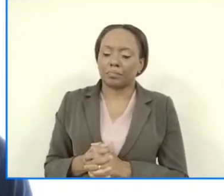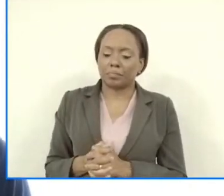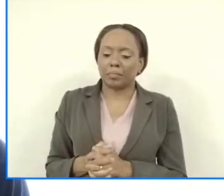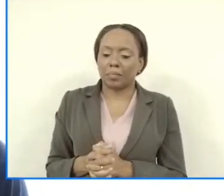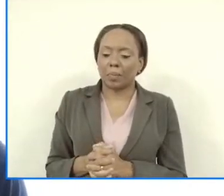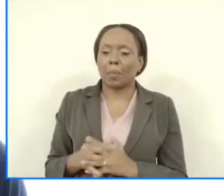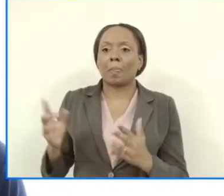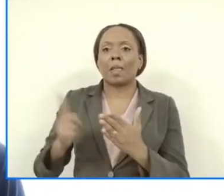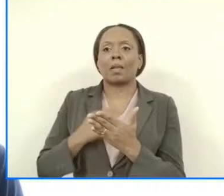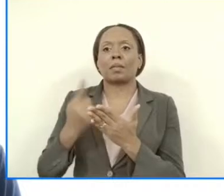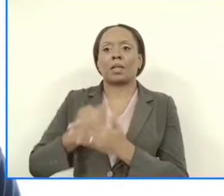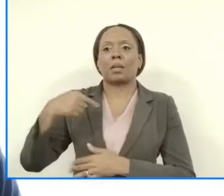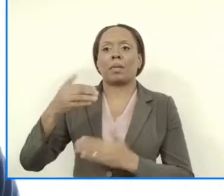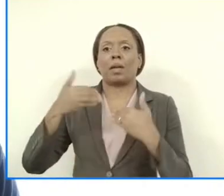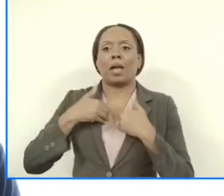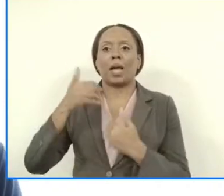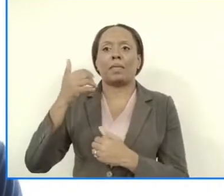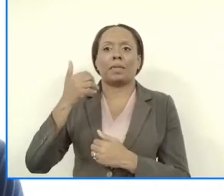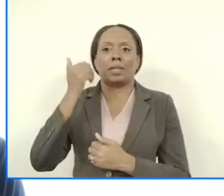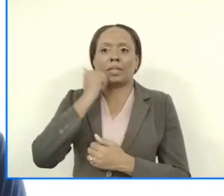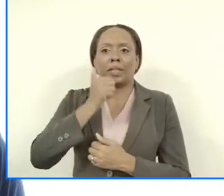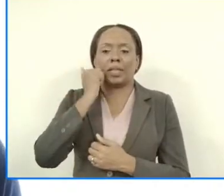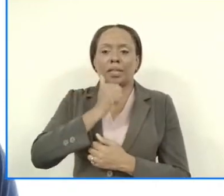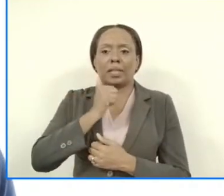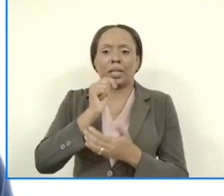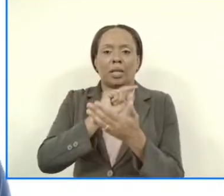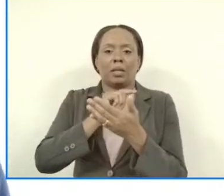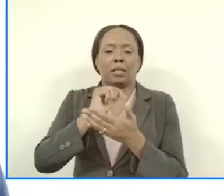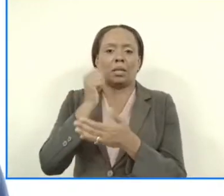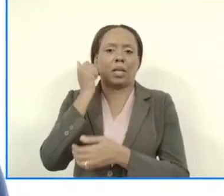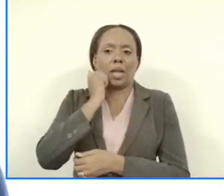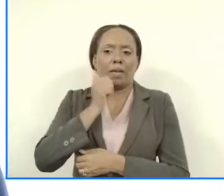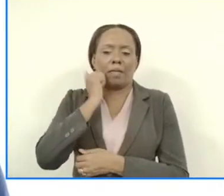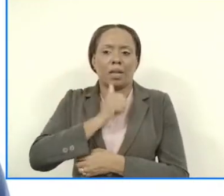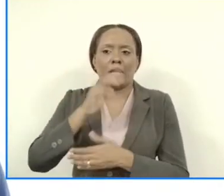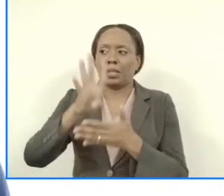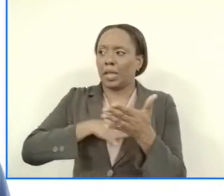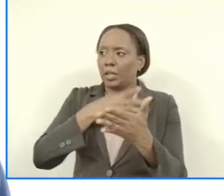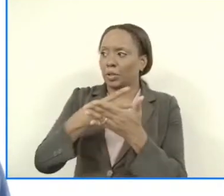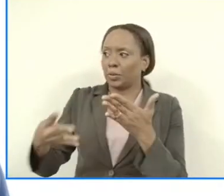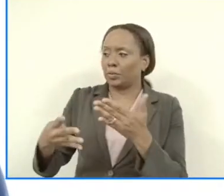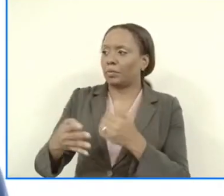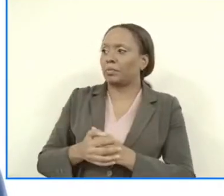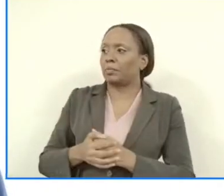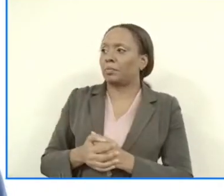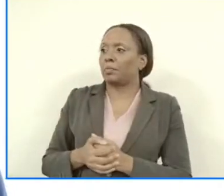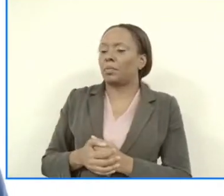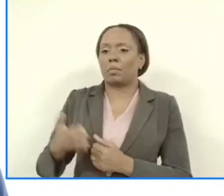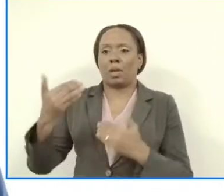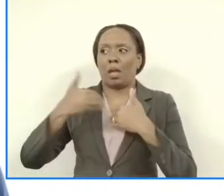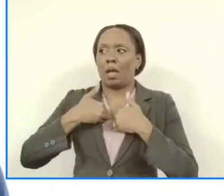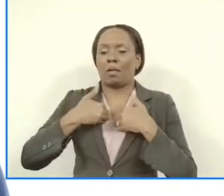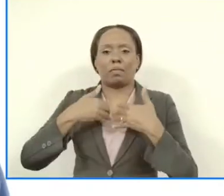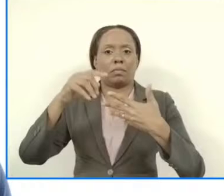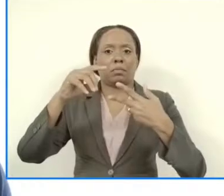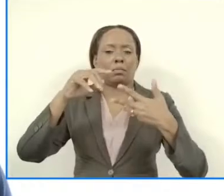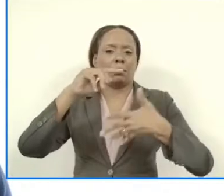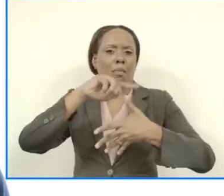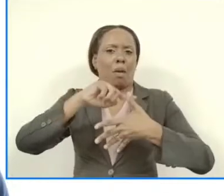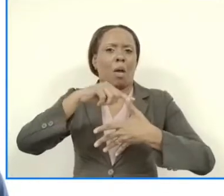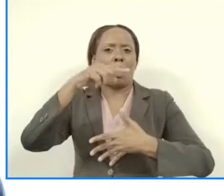daily schedule, like yesterday, for example, we would have had in St. Joseph, Blackmans, and Horse Hill.